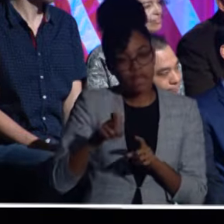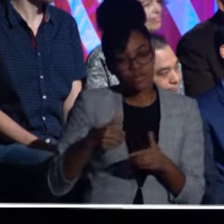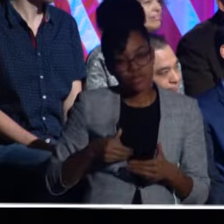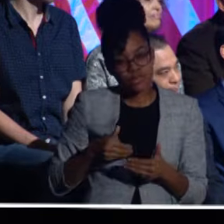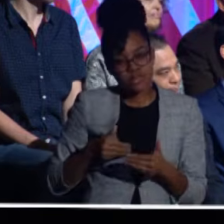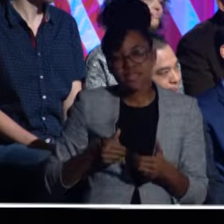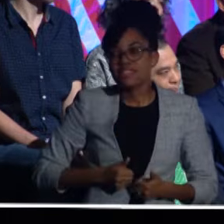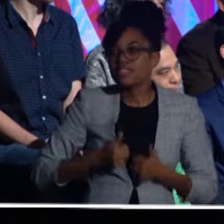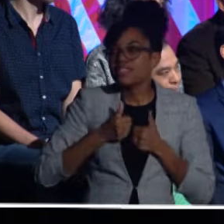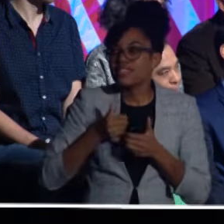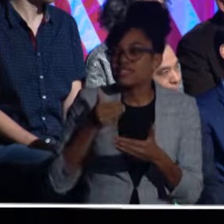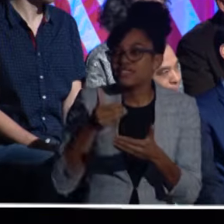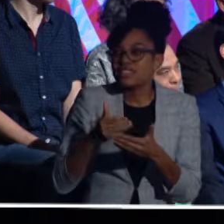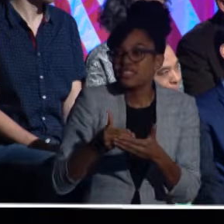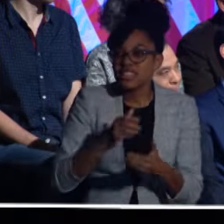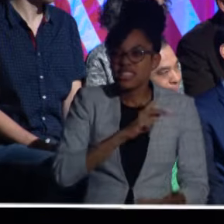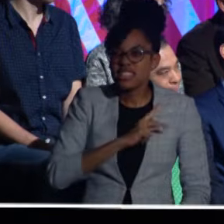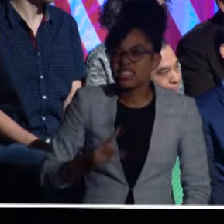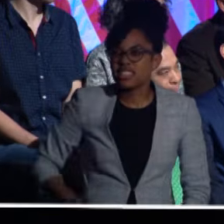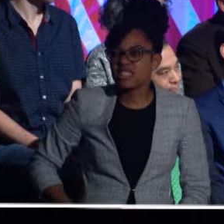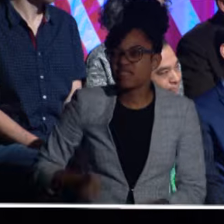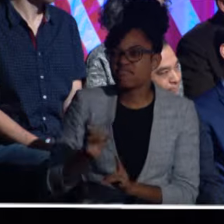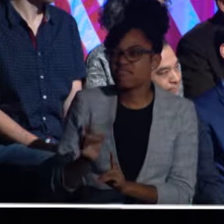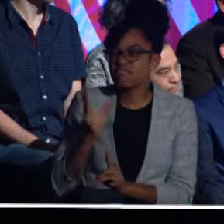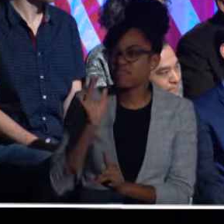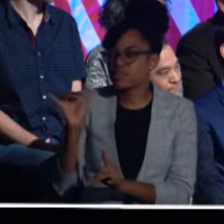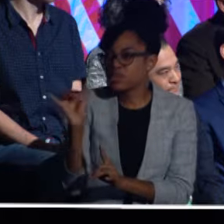And even though Moses did have